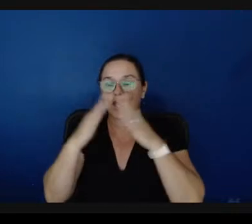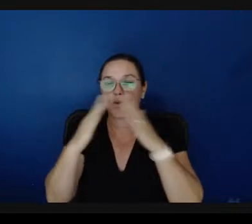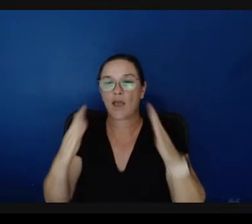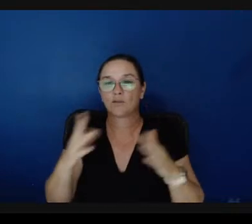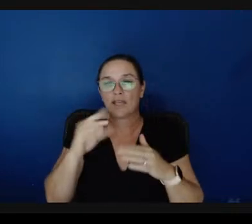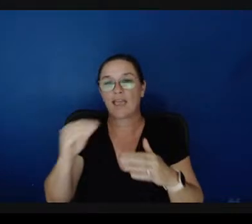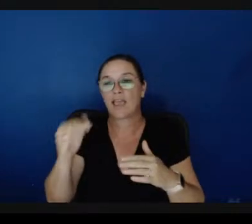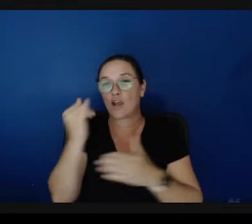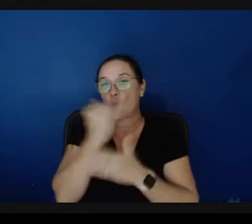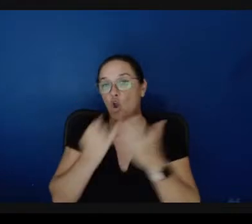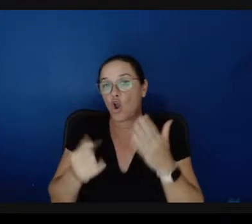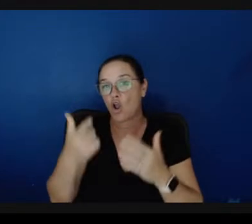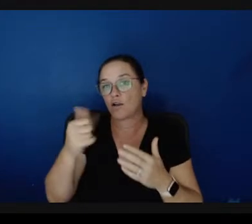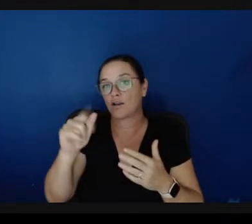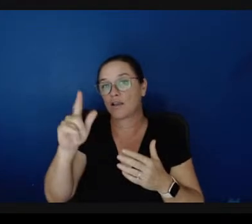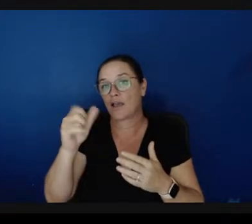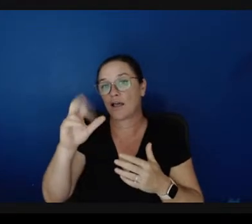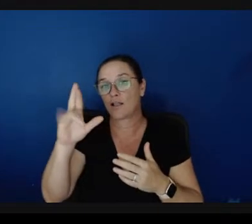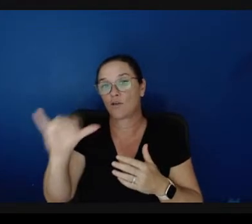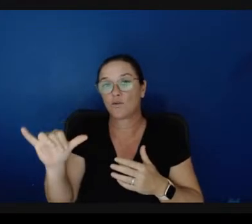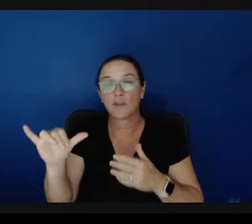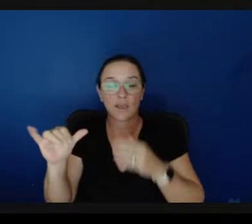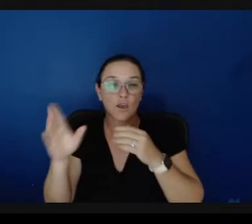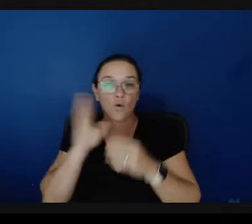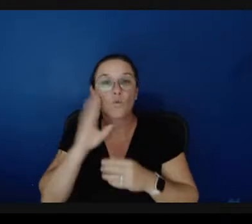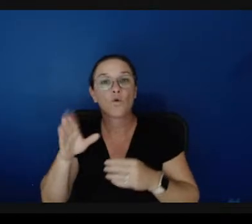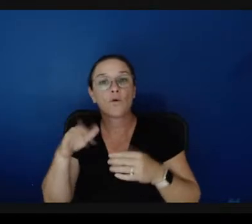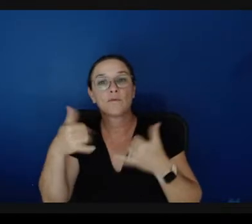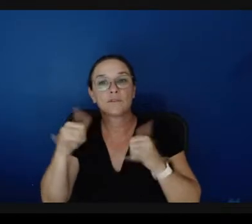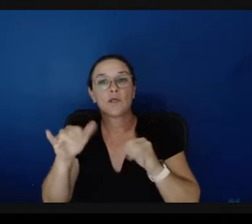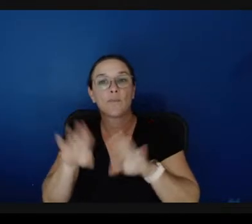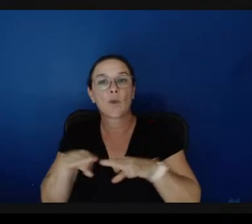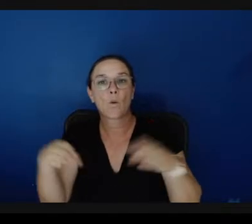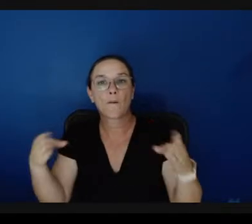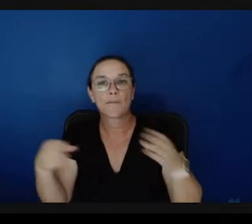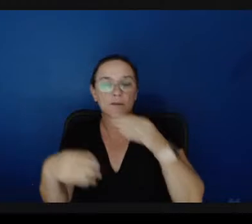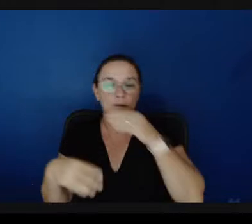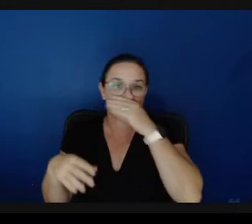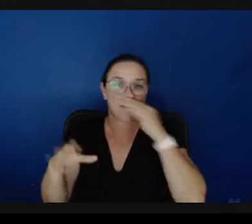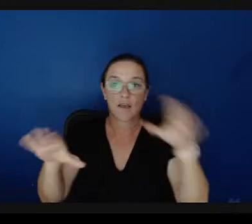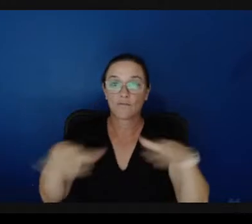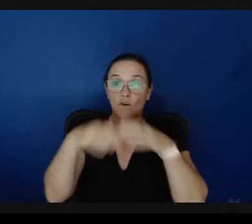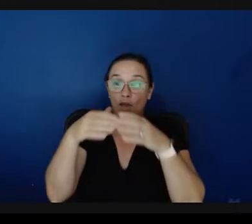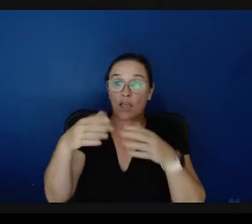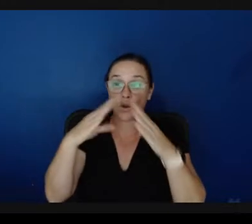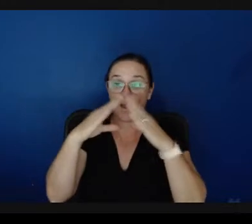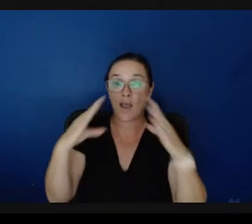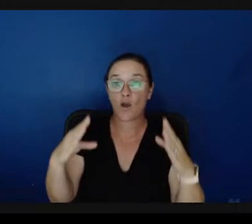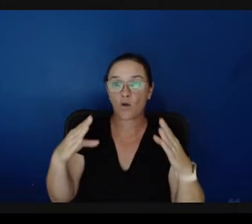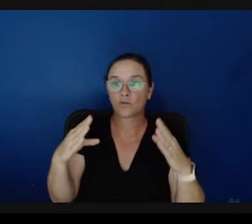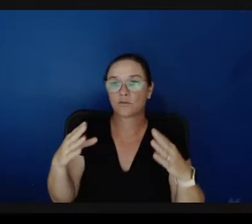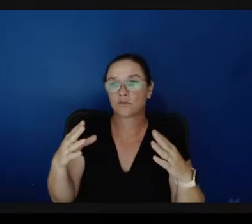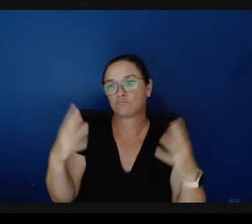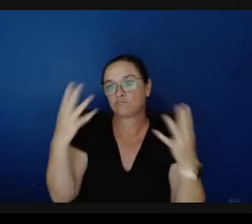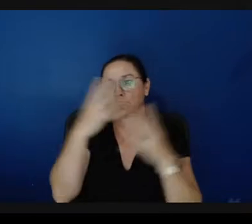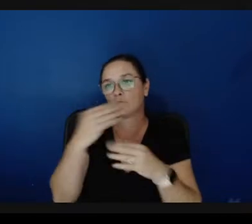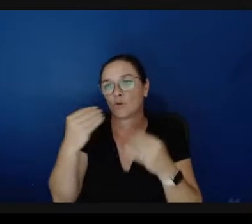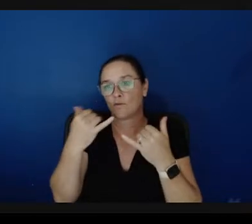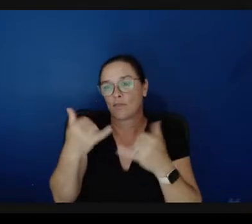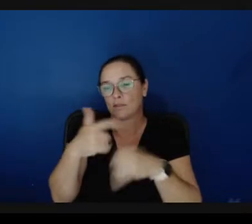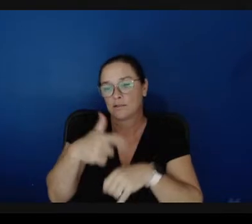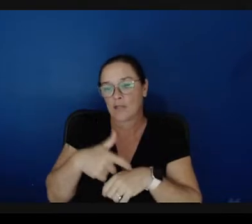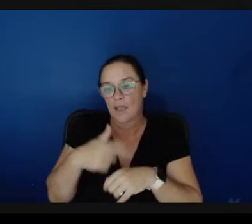and I encourage you to go to the Volcano House. It's a really nice place, especially this time of year because it's cold for some of